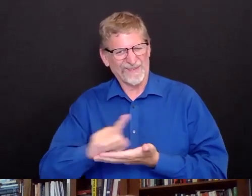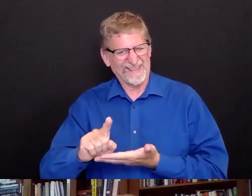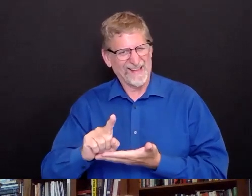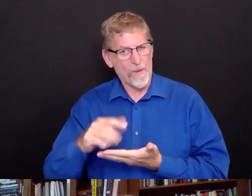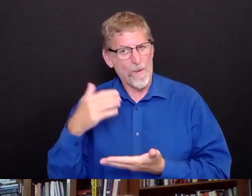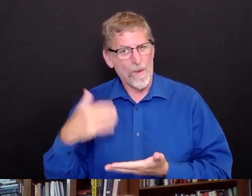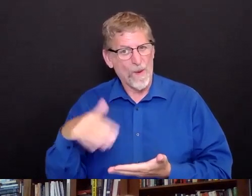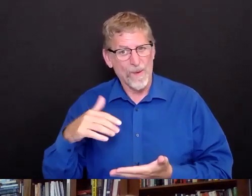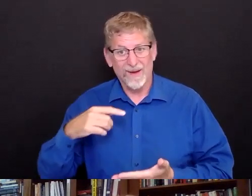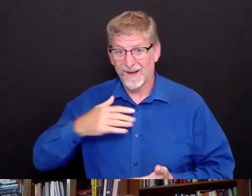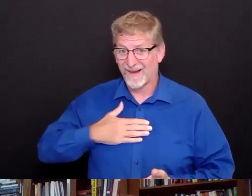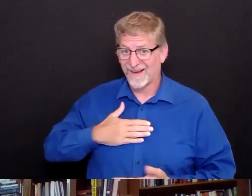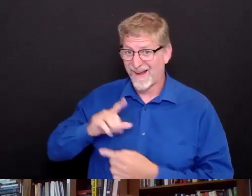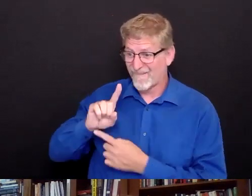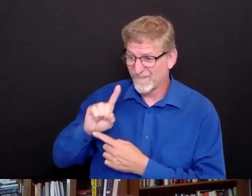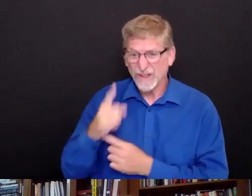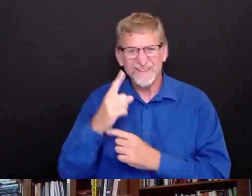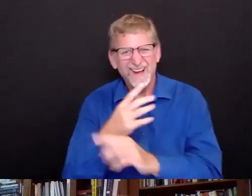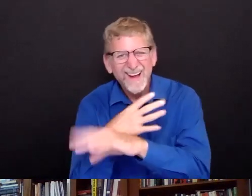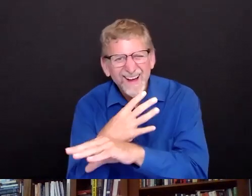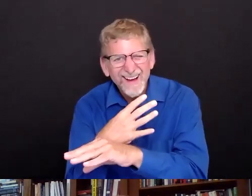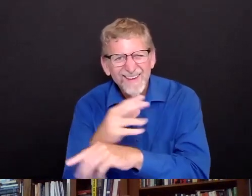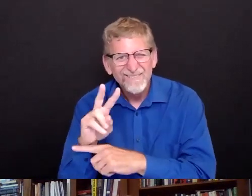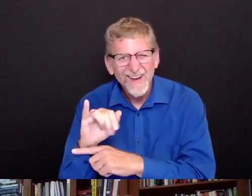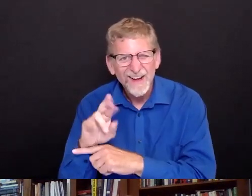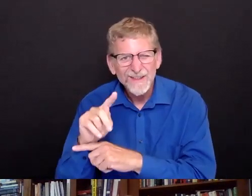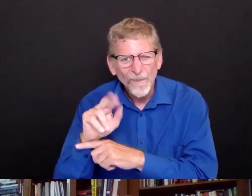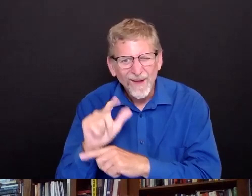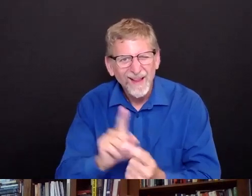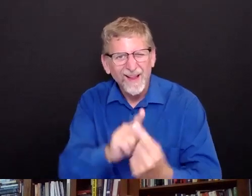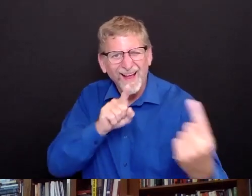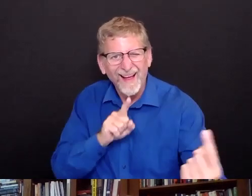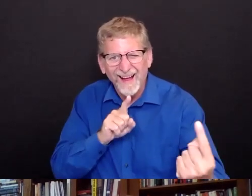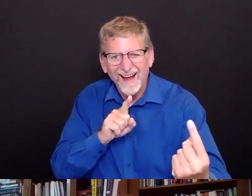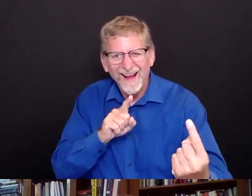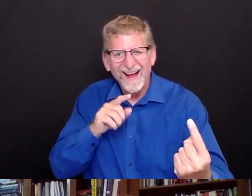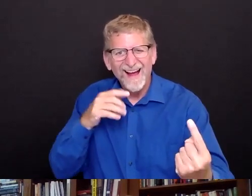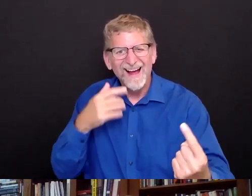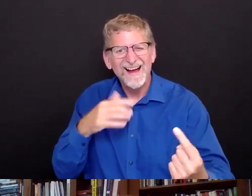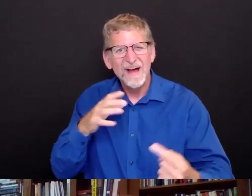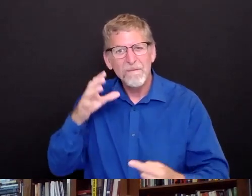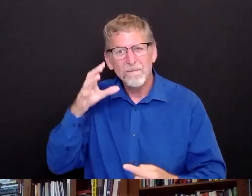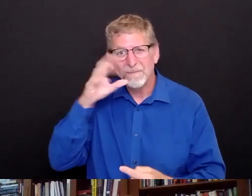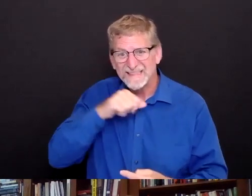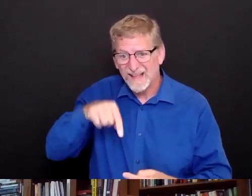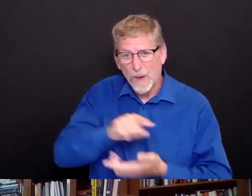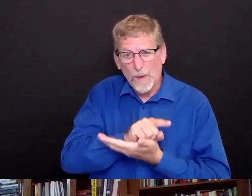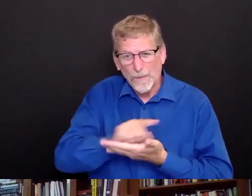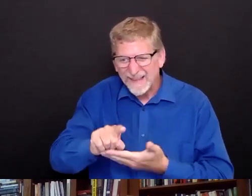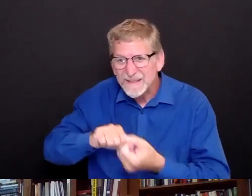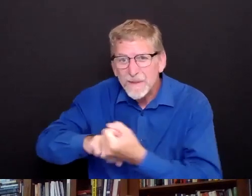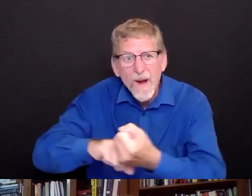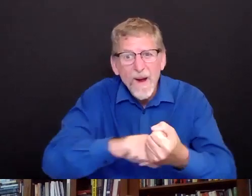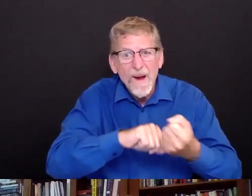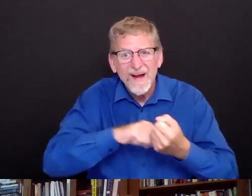ways we miss out on that opportunity to be together and support each other on our campuses. But in another way, we get